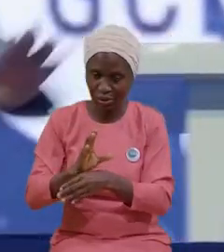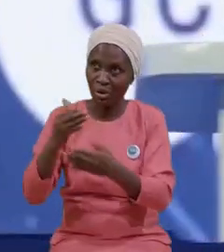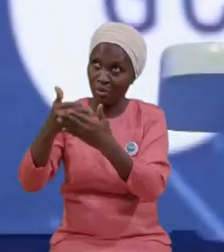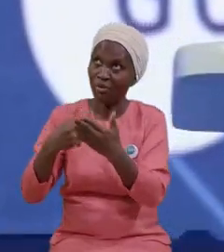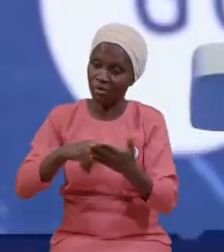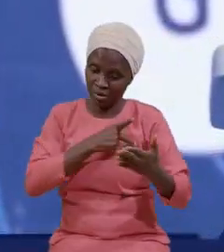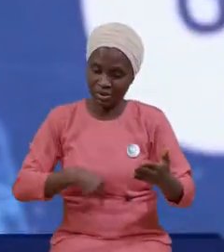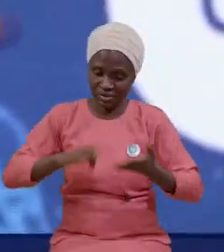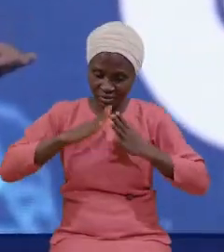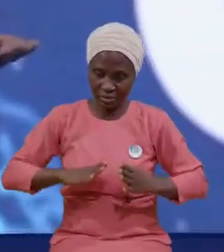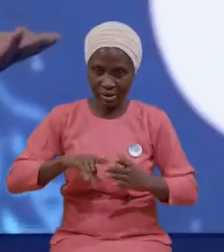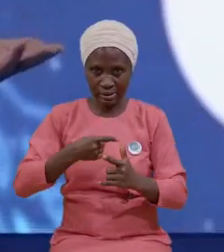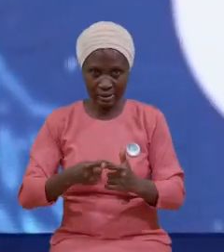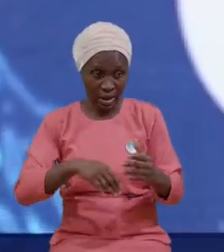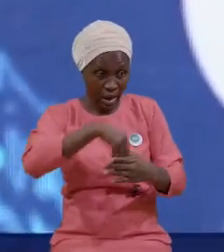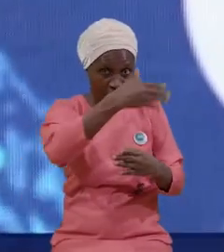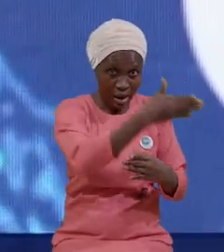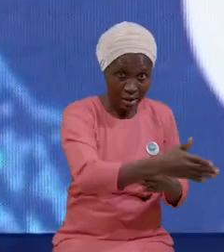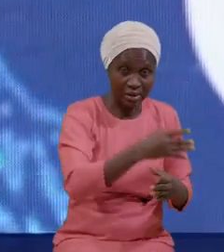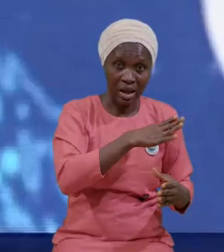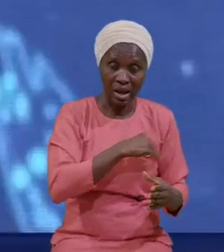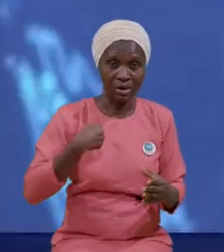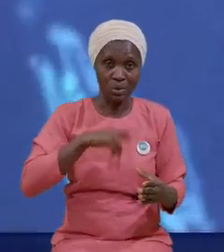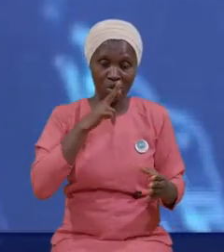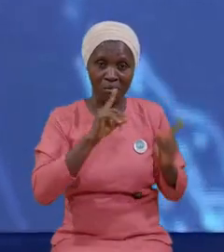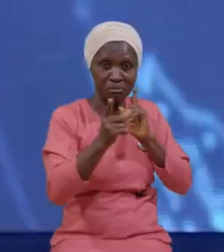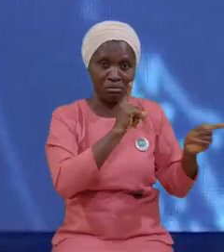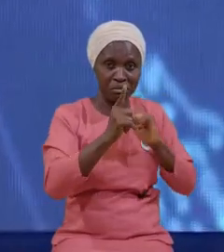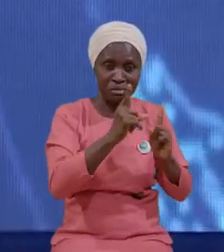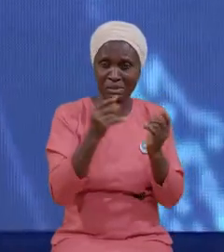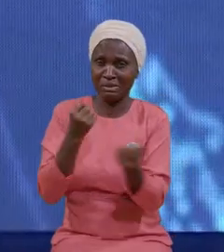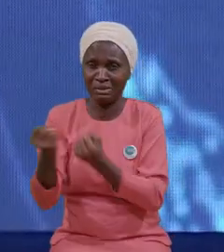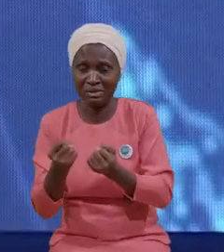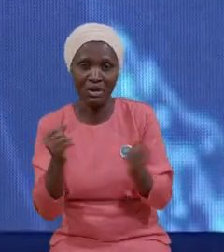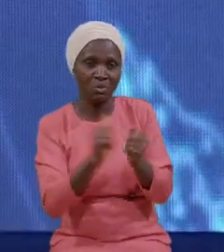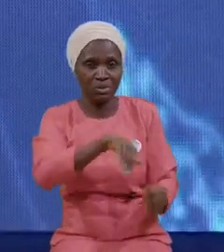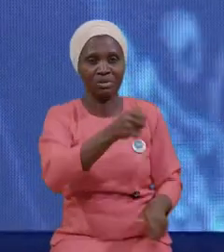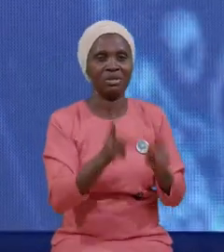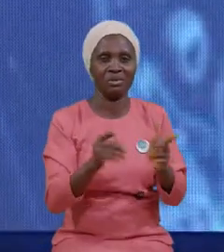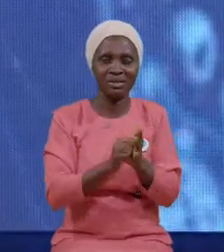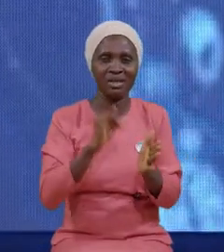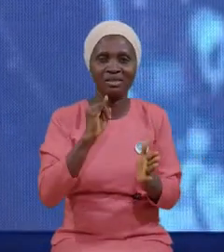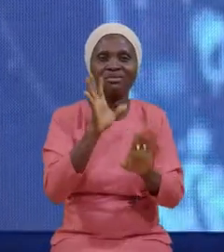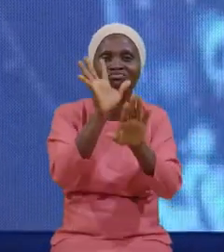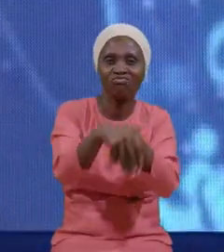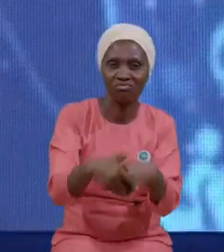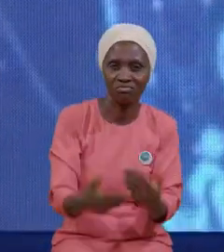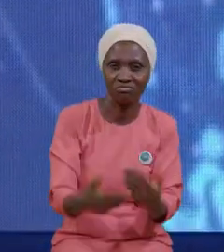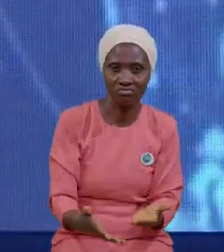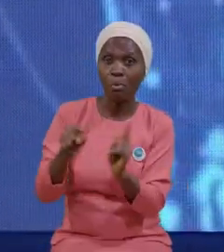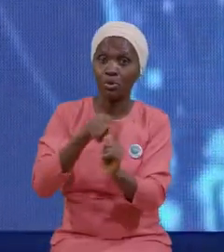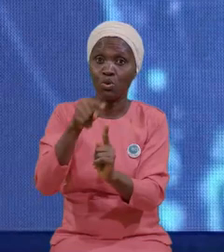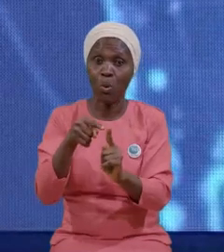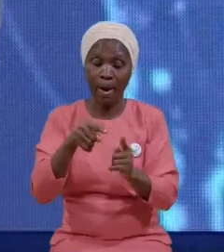cruel to other people. That one is hypocrisy. But when the Prince of Peace comes in, the peace